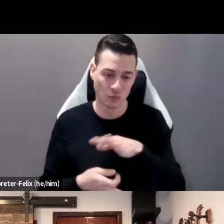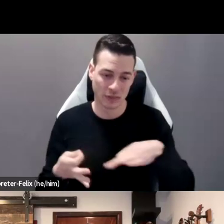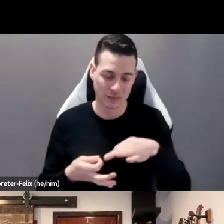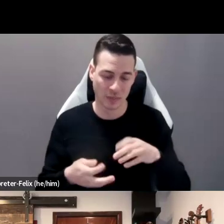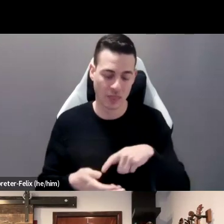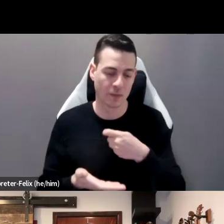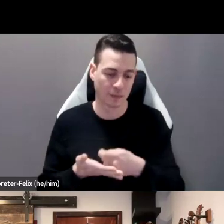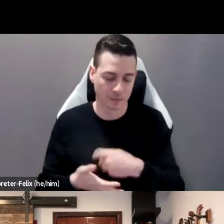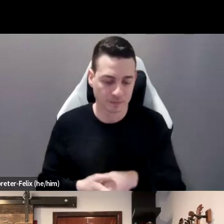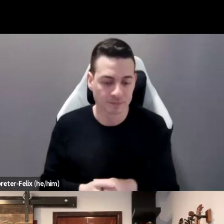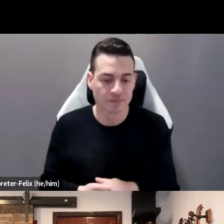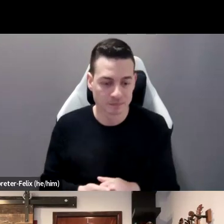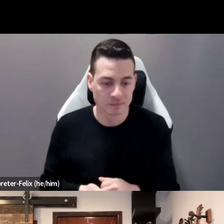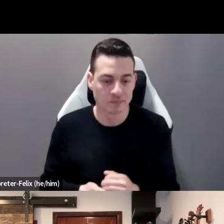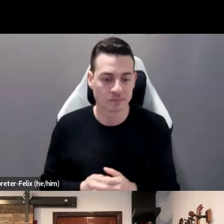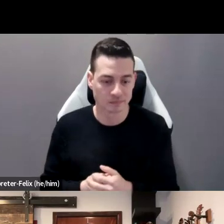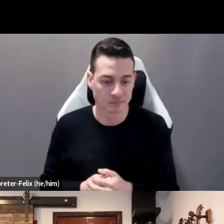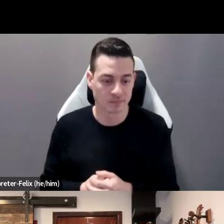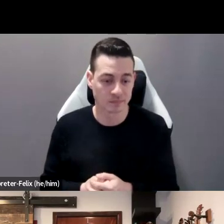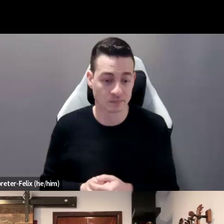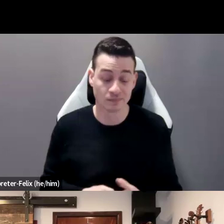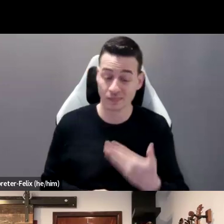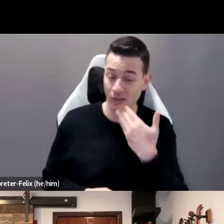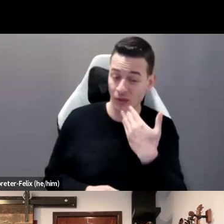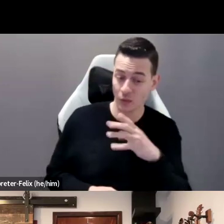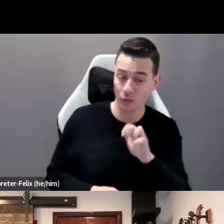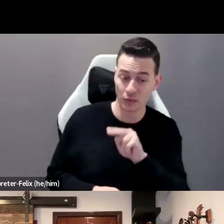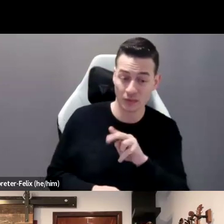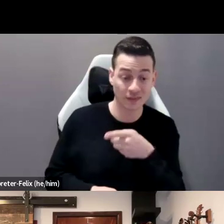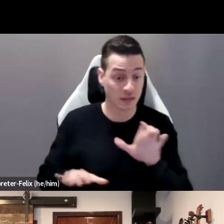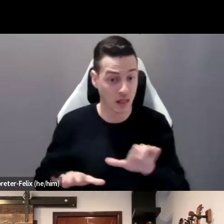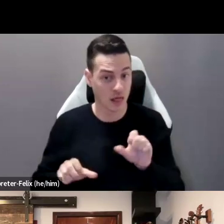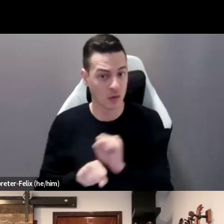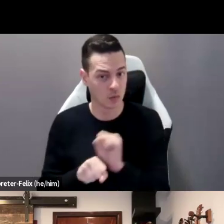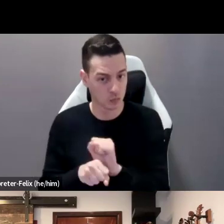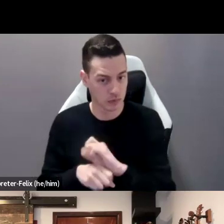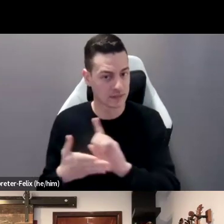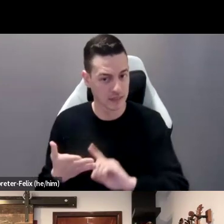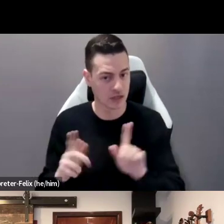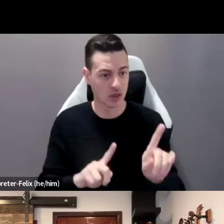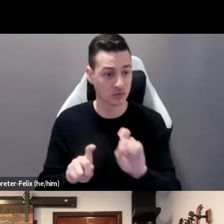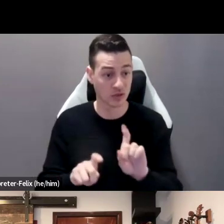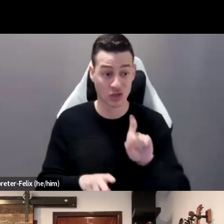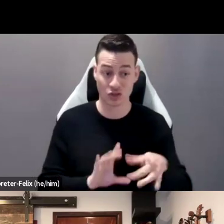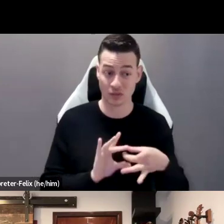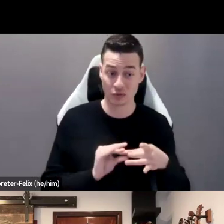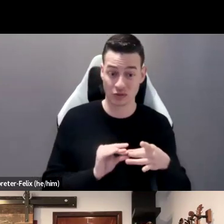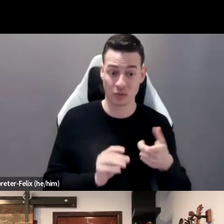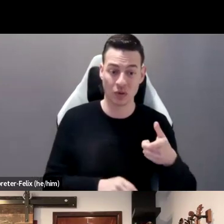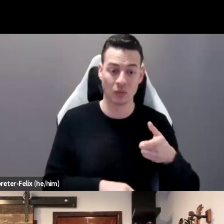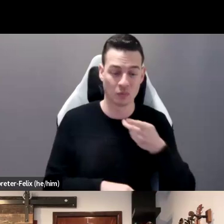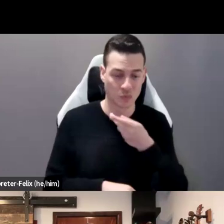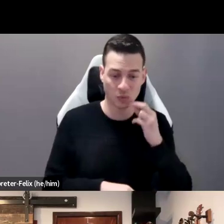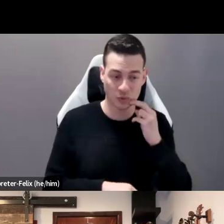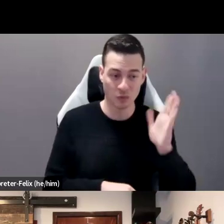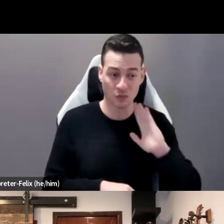Thank you very much, Merlin. And I just want to say Merlin did a lot of work designing this survey. It was fantastic. And I should have said my pronouns earlier. They're she, her. I'm